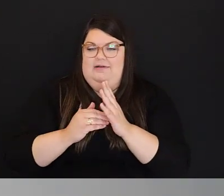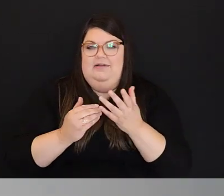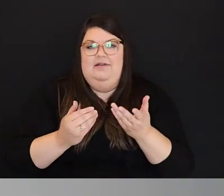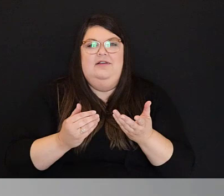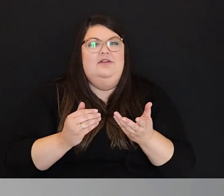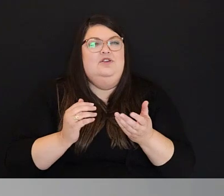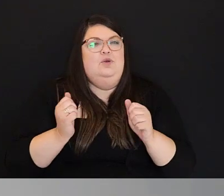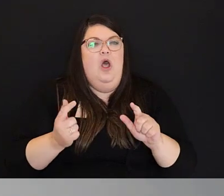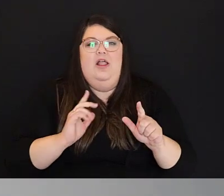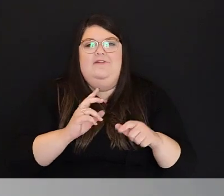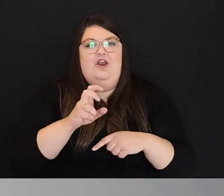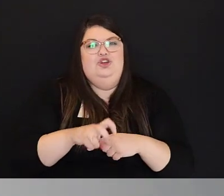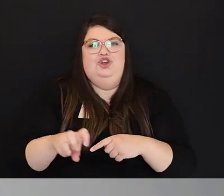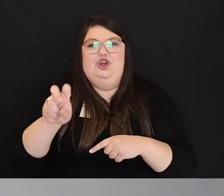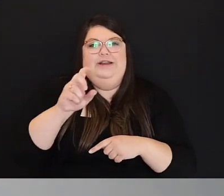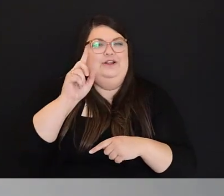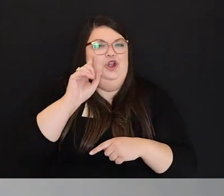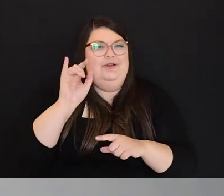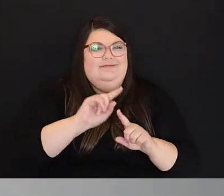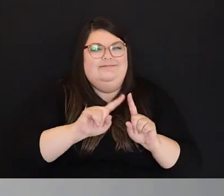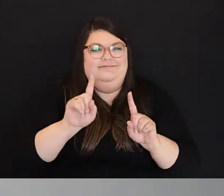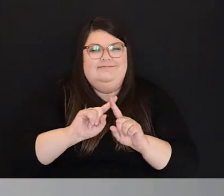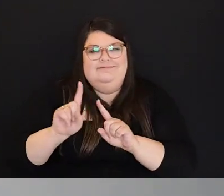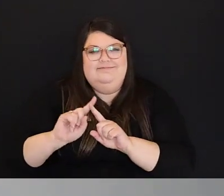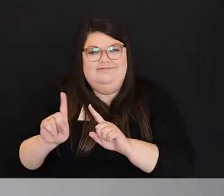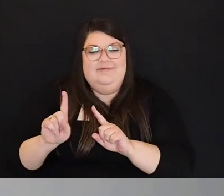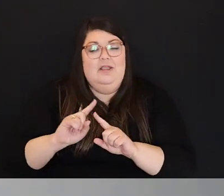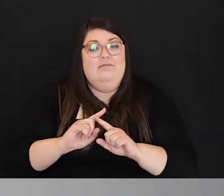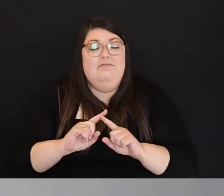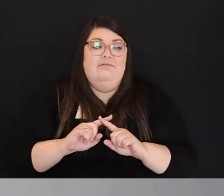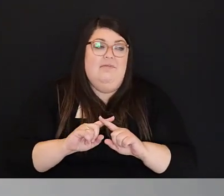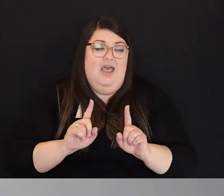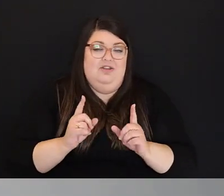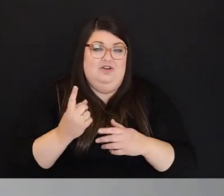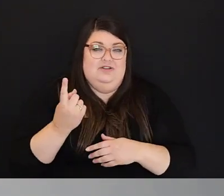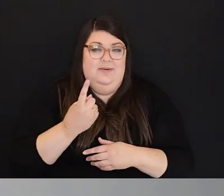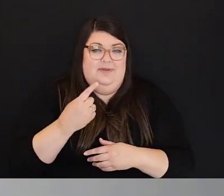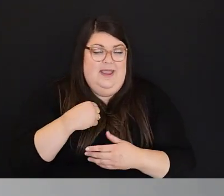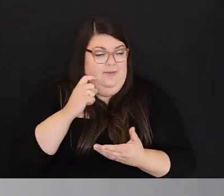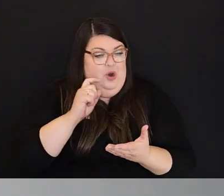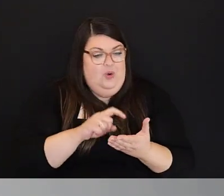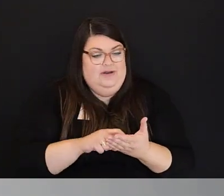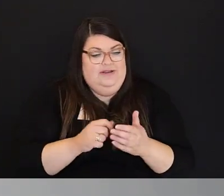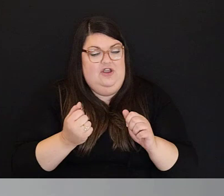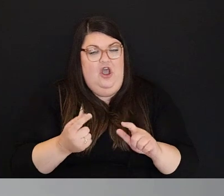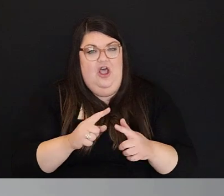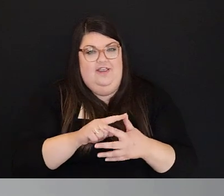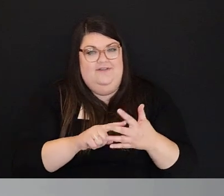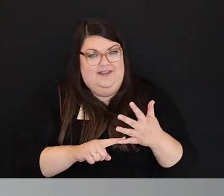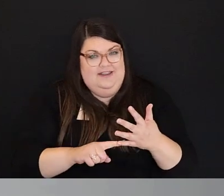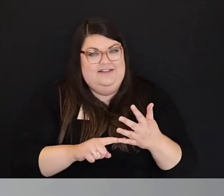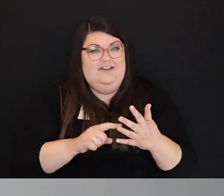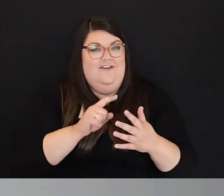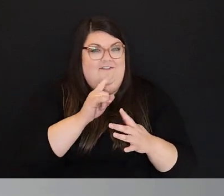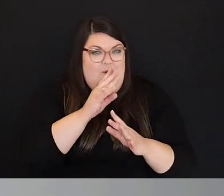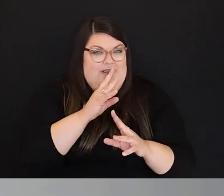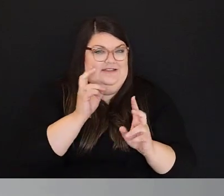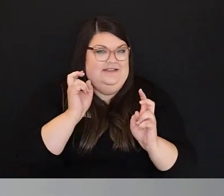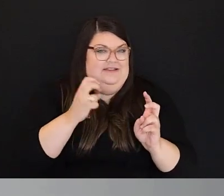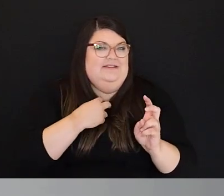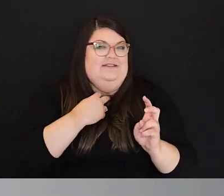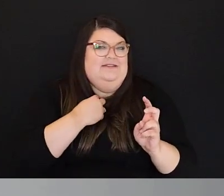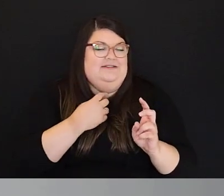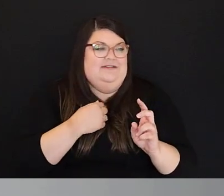all of our journeys are different, right? But there's like something that I'm noticing in all of these voices that I'm